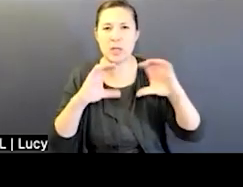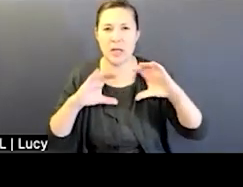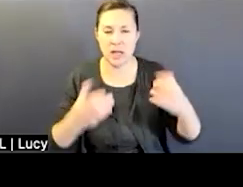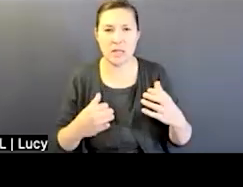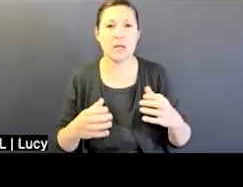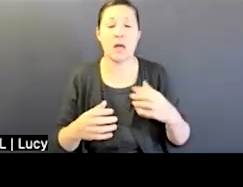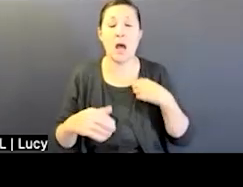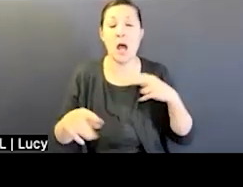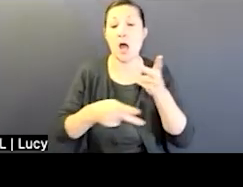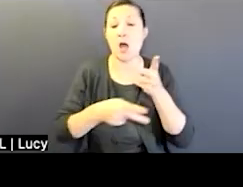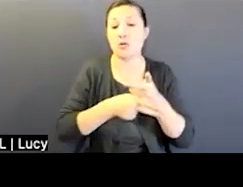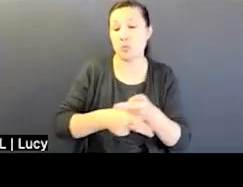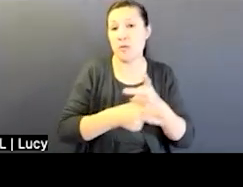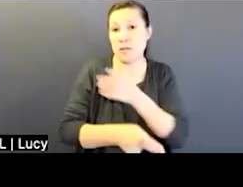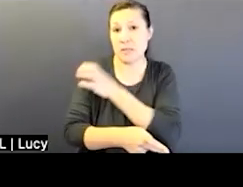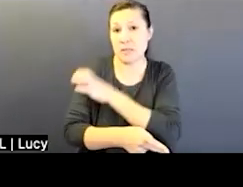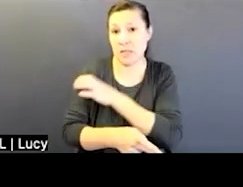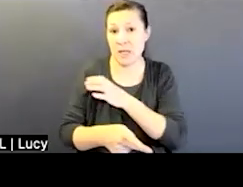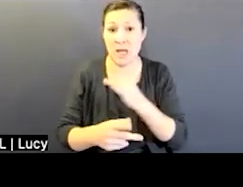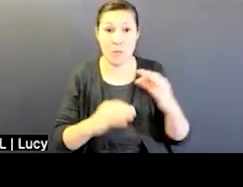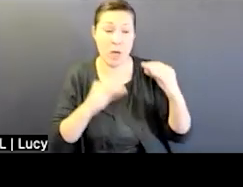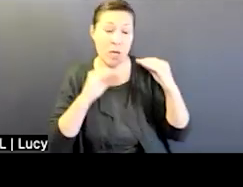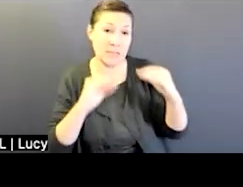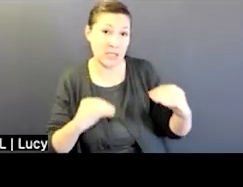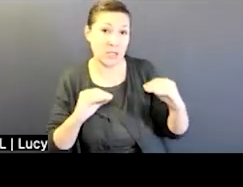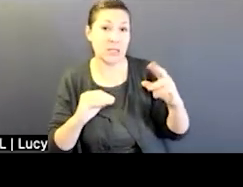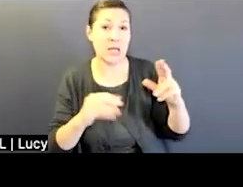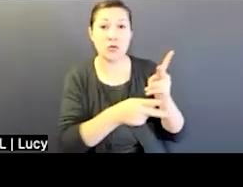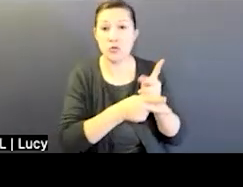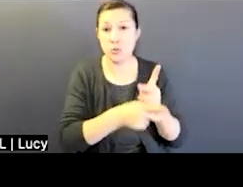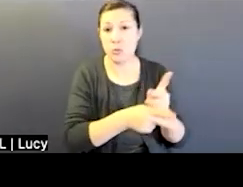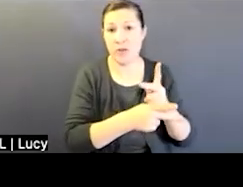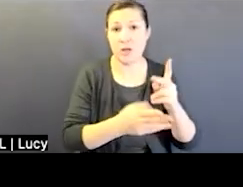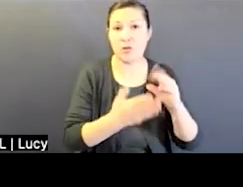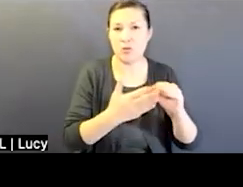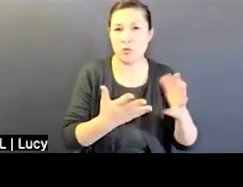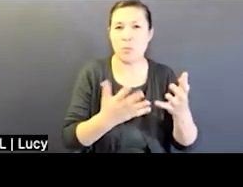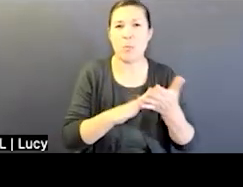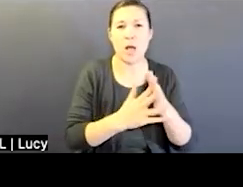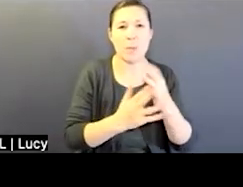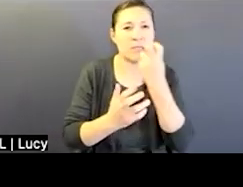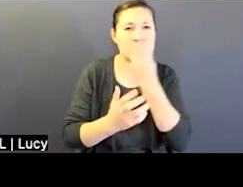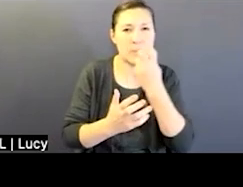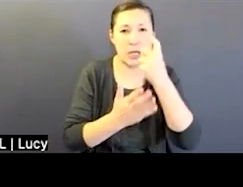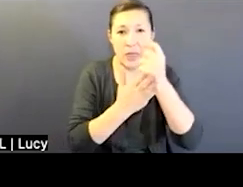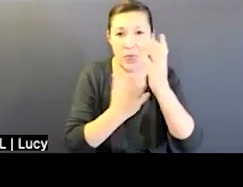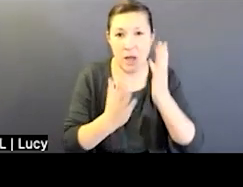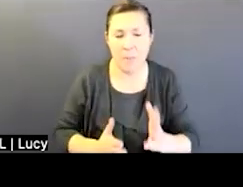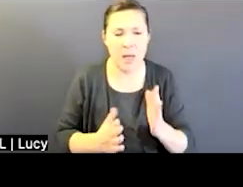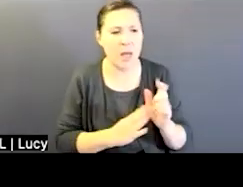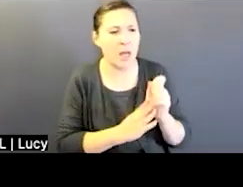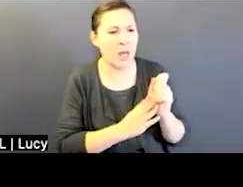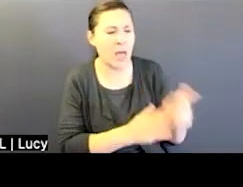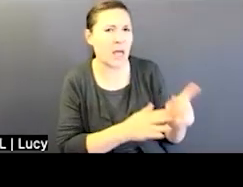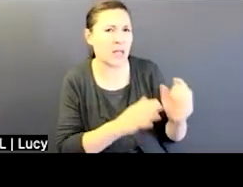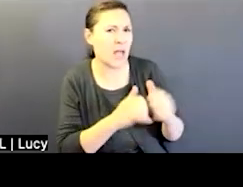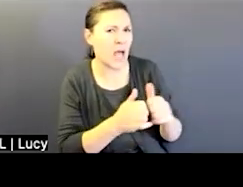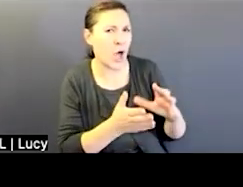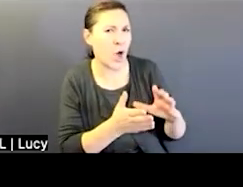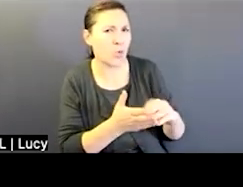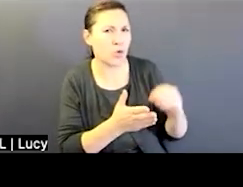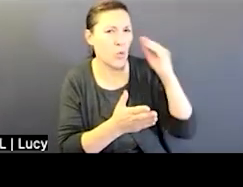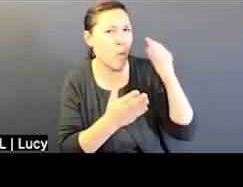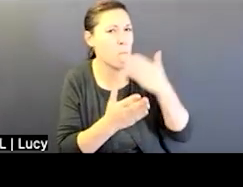class or supervising a graduate student who's learning to be a speech therapist, I always ask, you know, how do you learn best? How should I